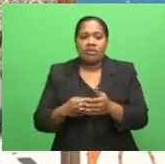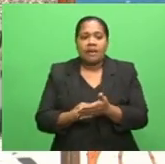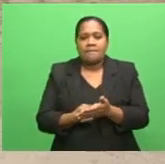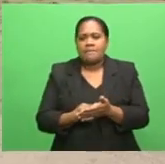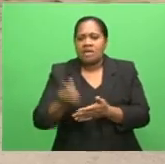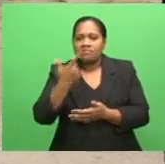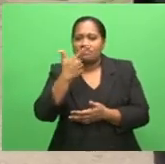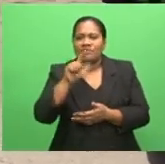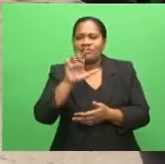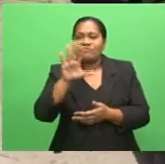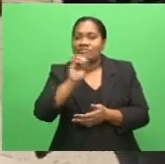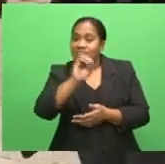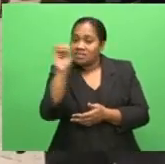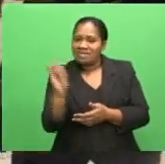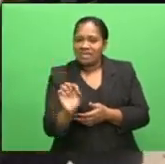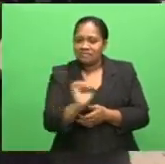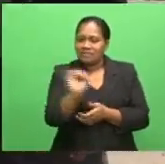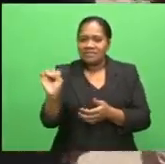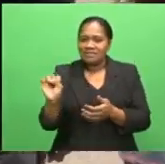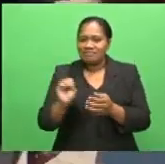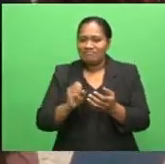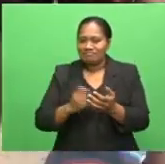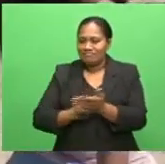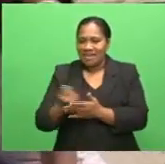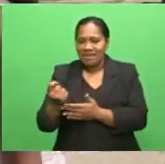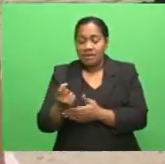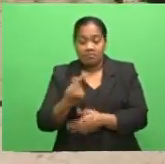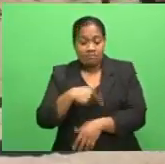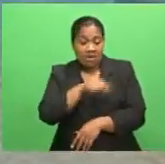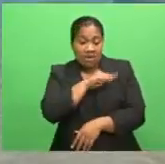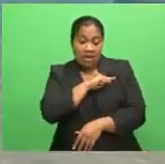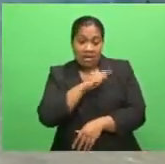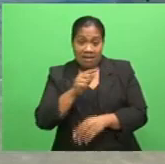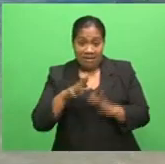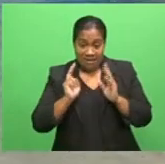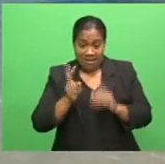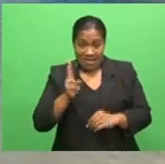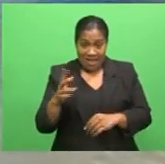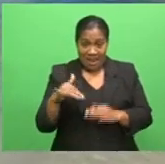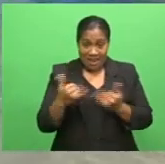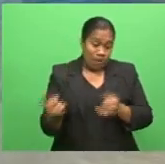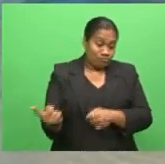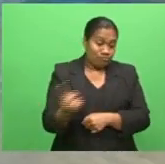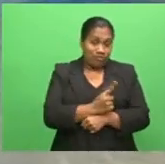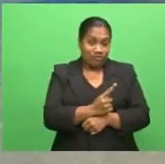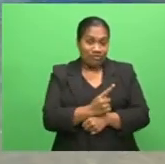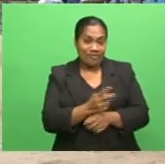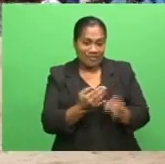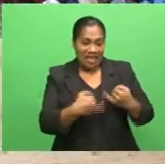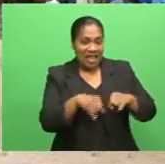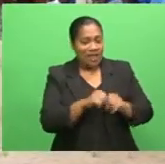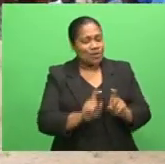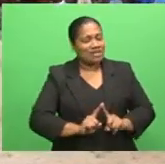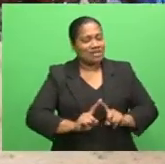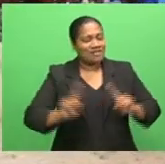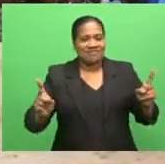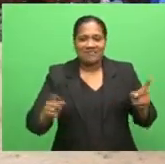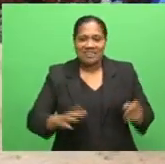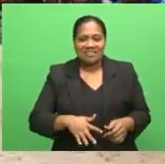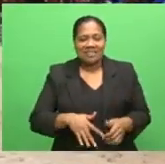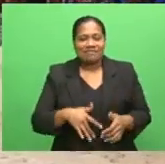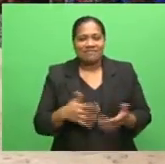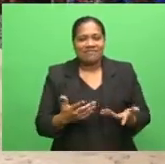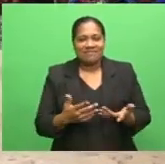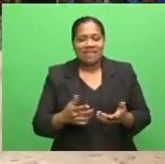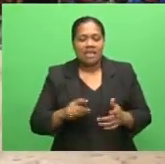pay. But with guests back on the island, it's a different feeling now. Oh, it's very satisfying.